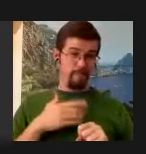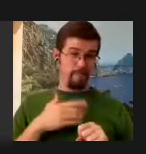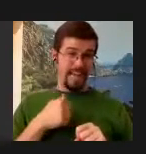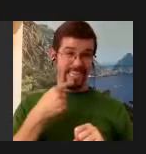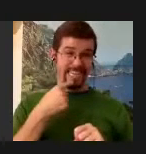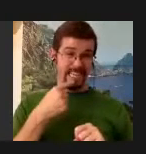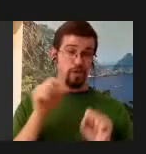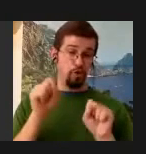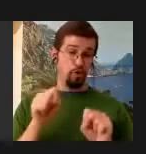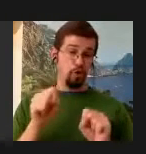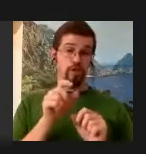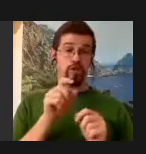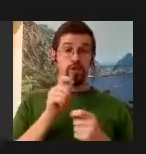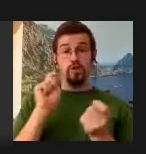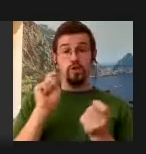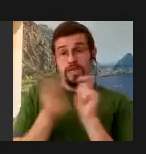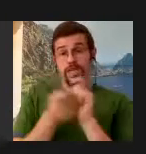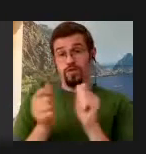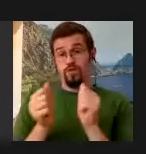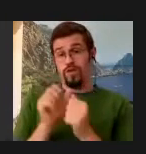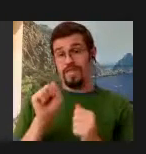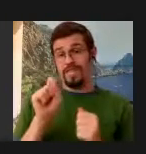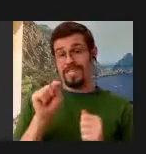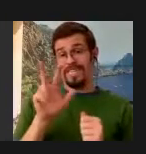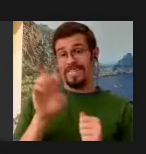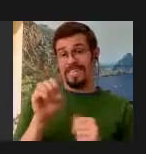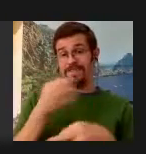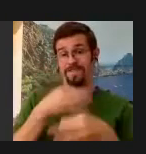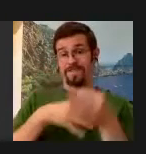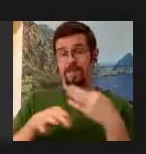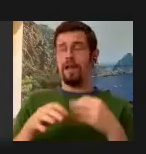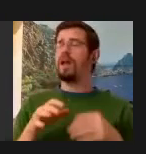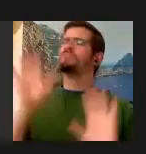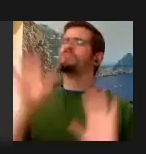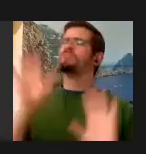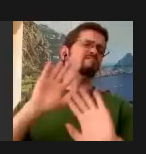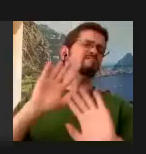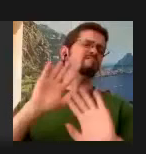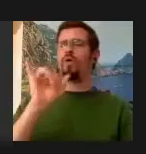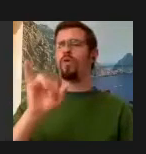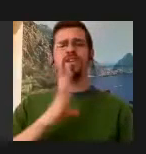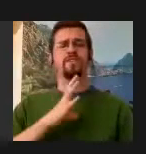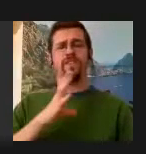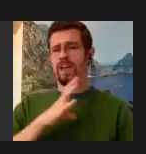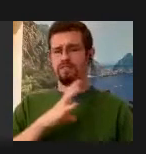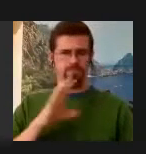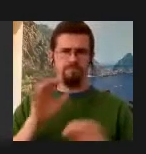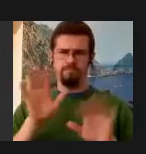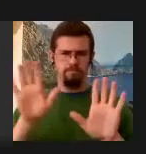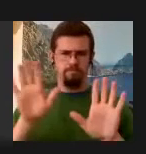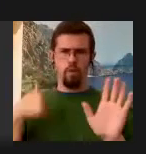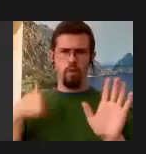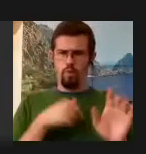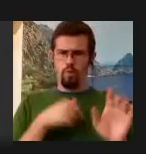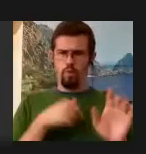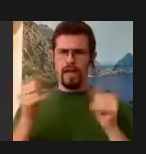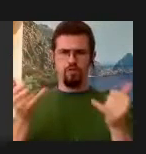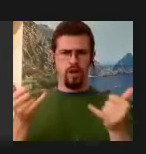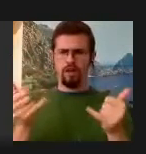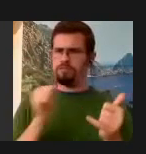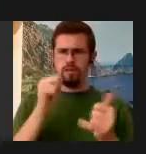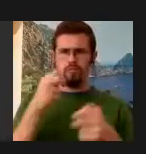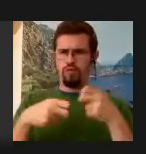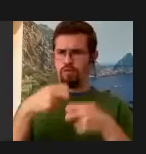later today? If that was actually, it's okay. We can present now. It's okay. No problem.